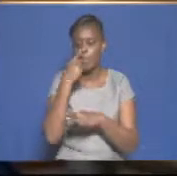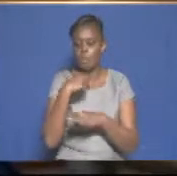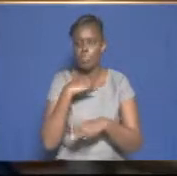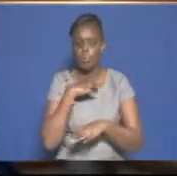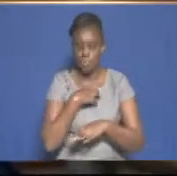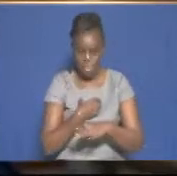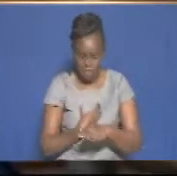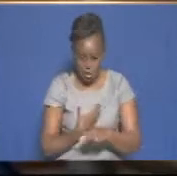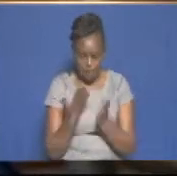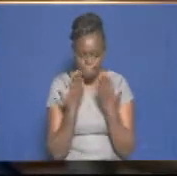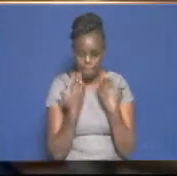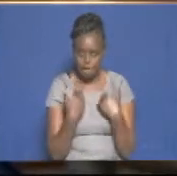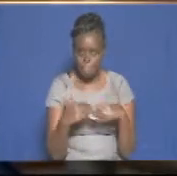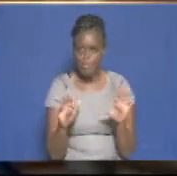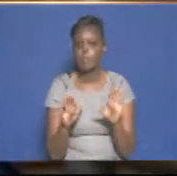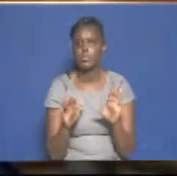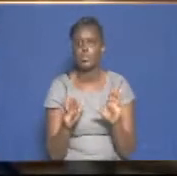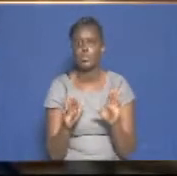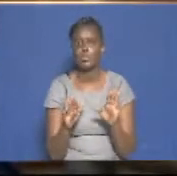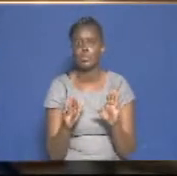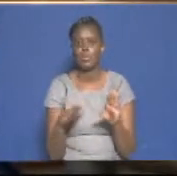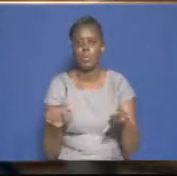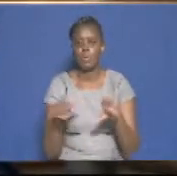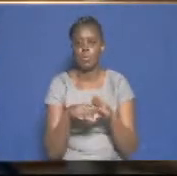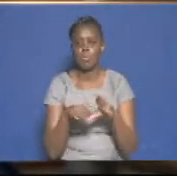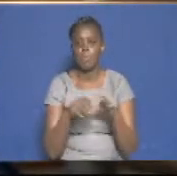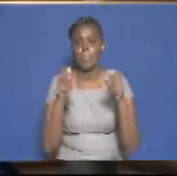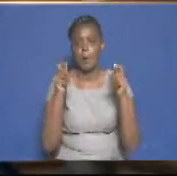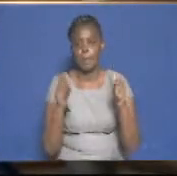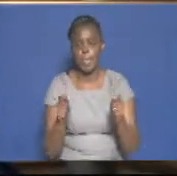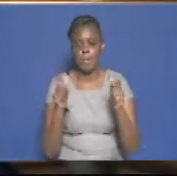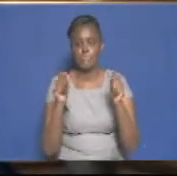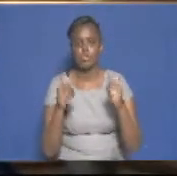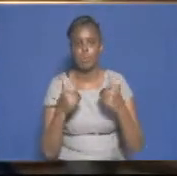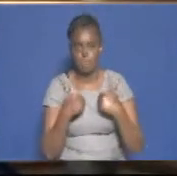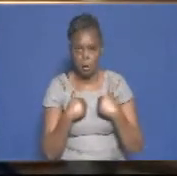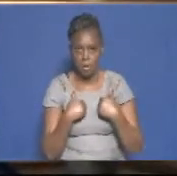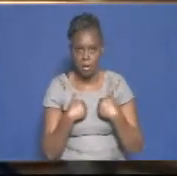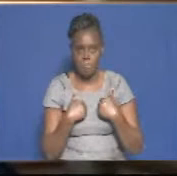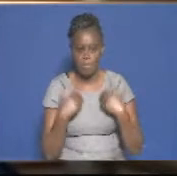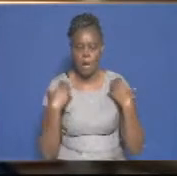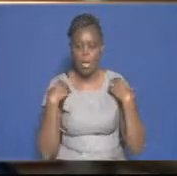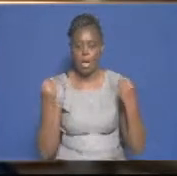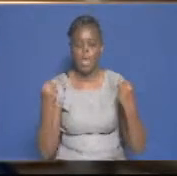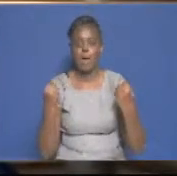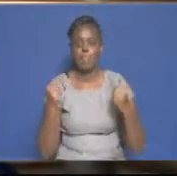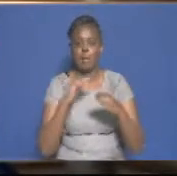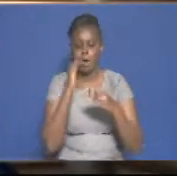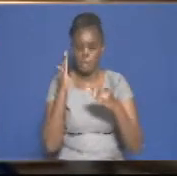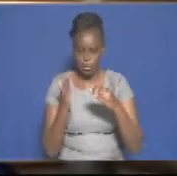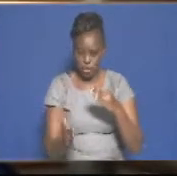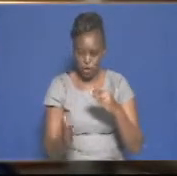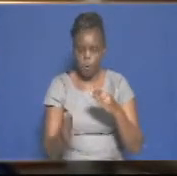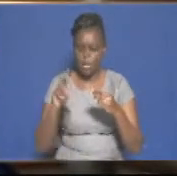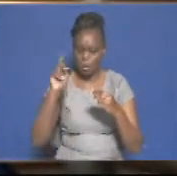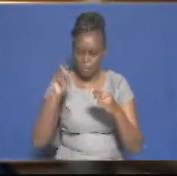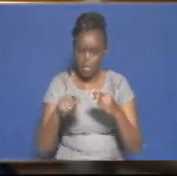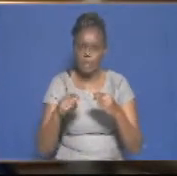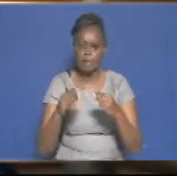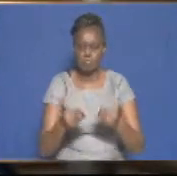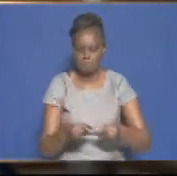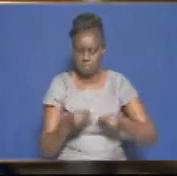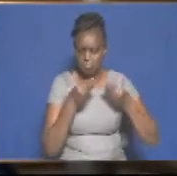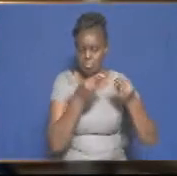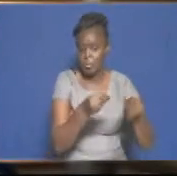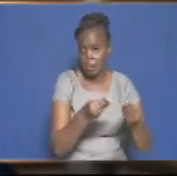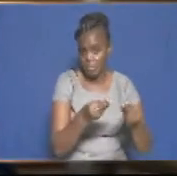from this house or members who are on pension, their health cover should also be looked into, because